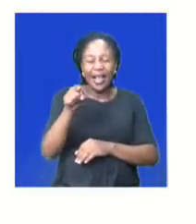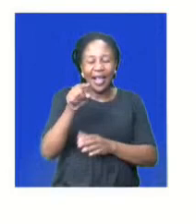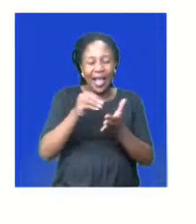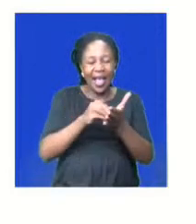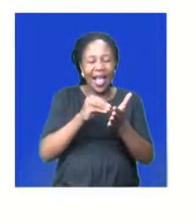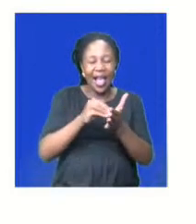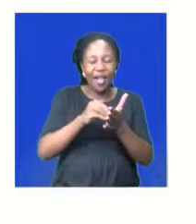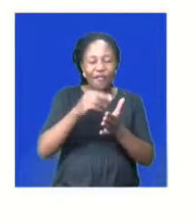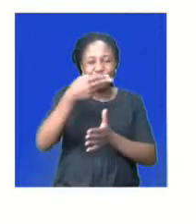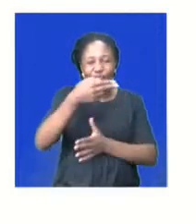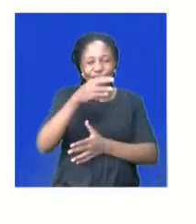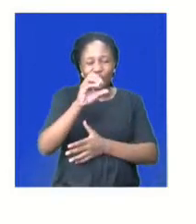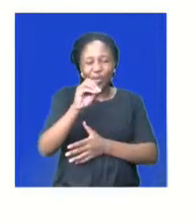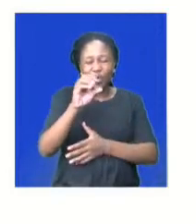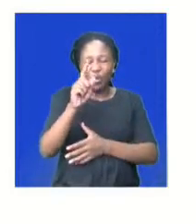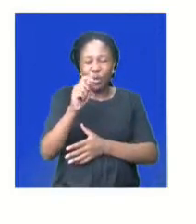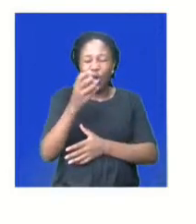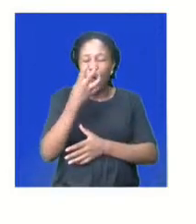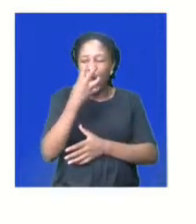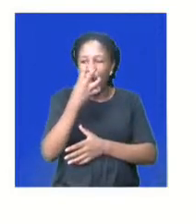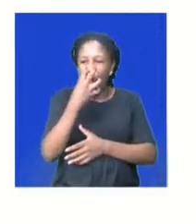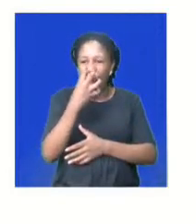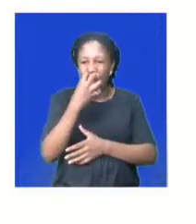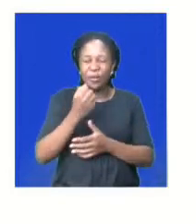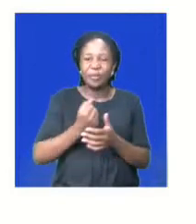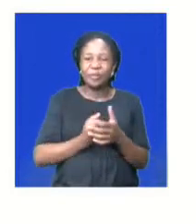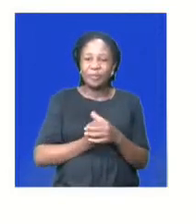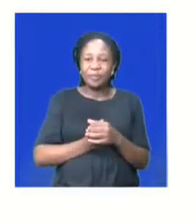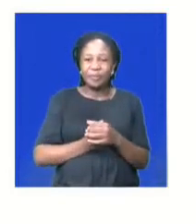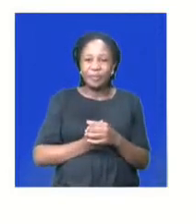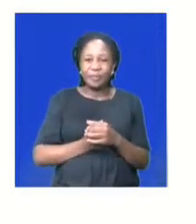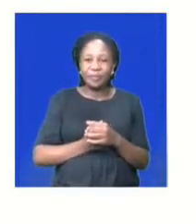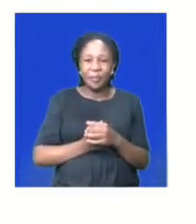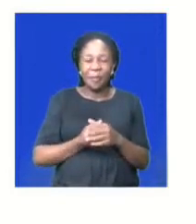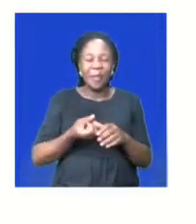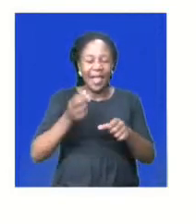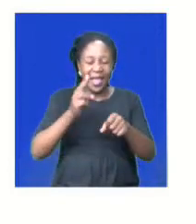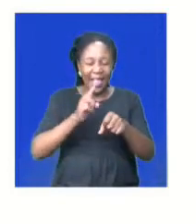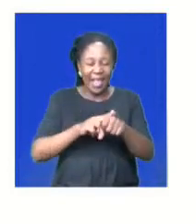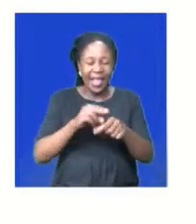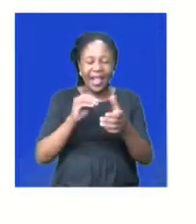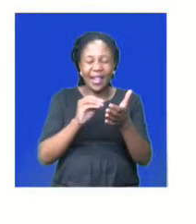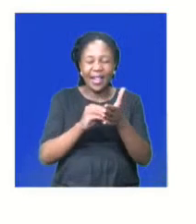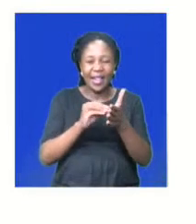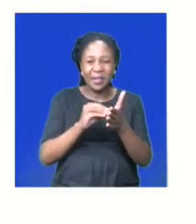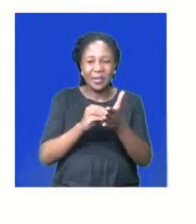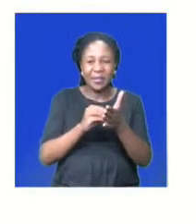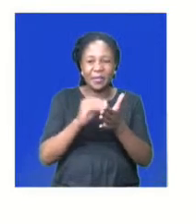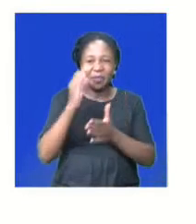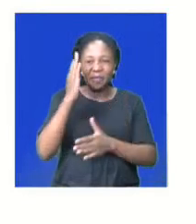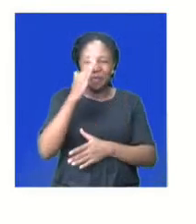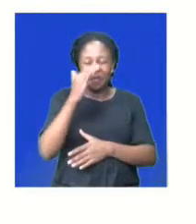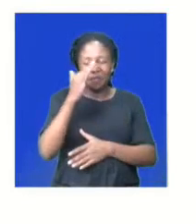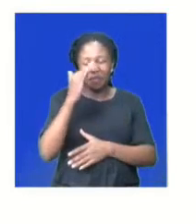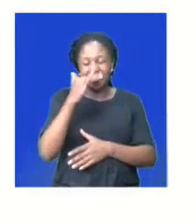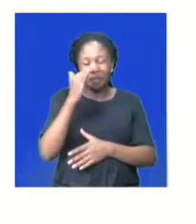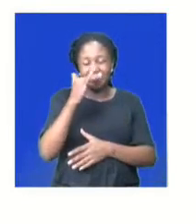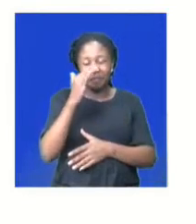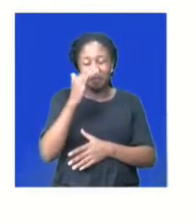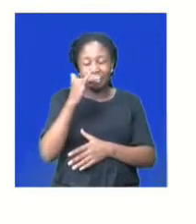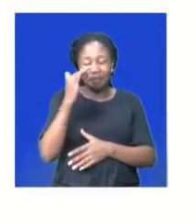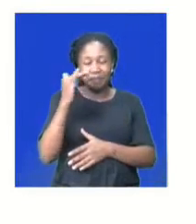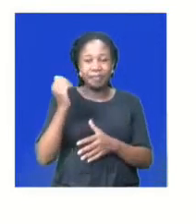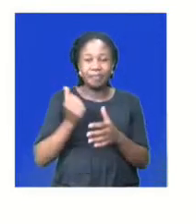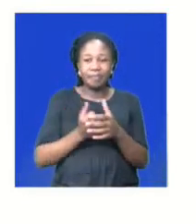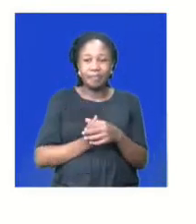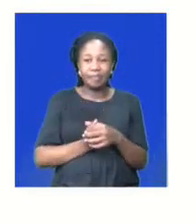skin. Okay, the sense of smell. The sense of smell, we